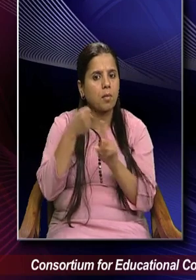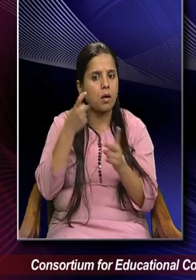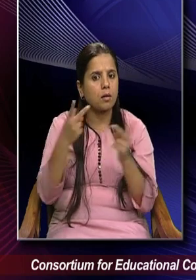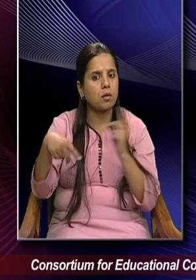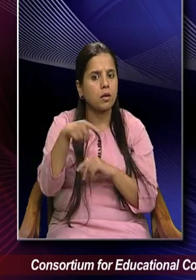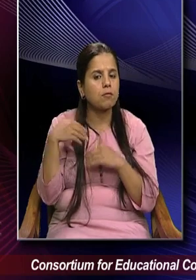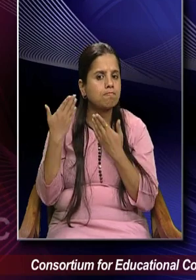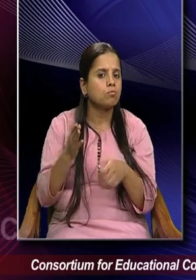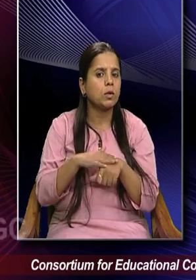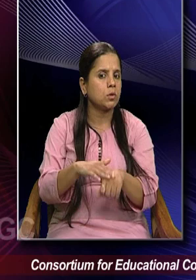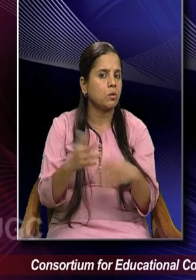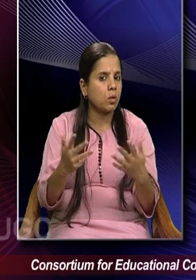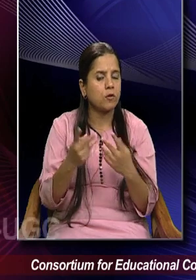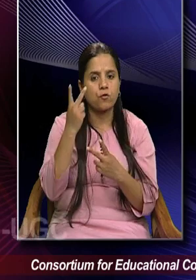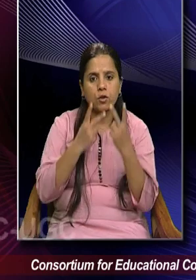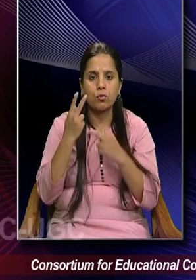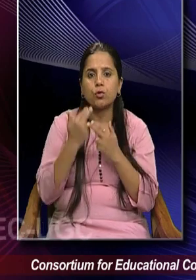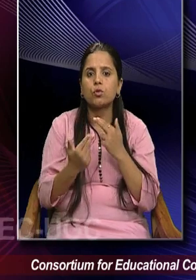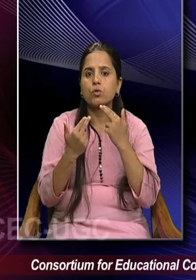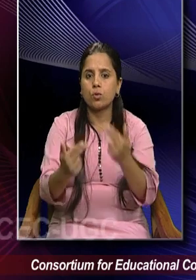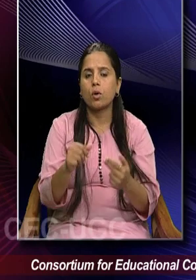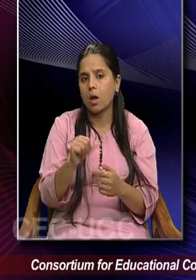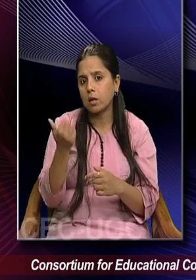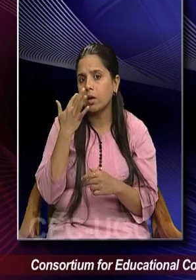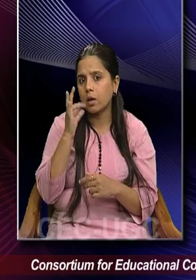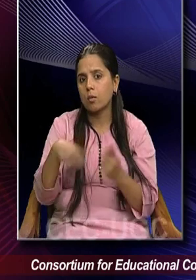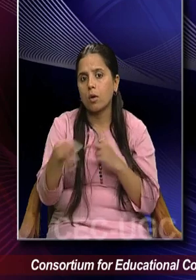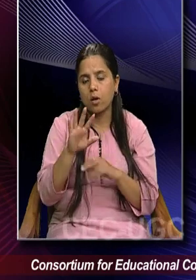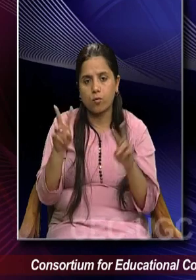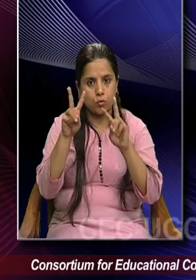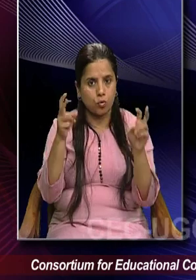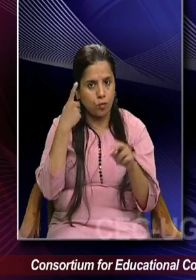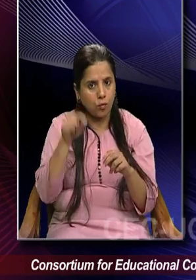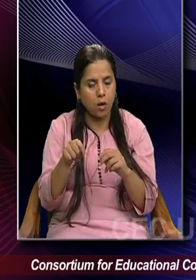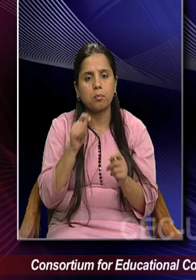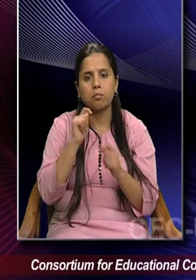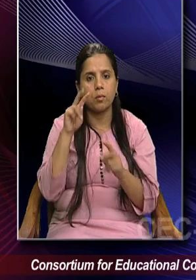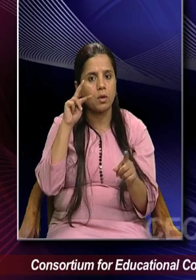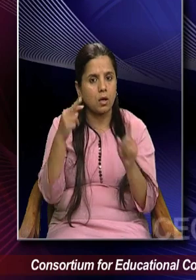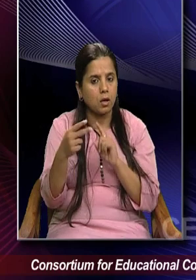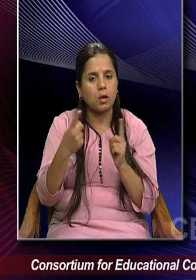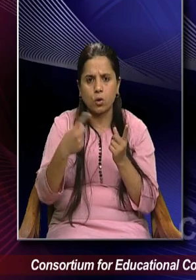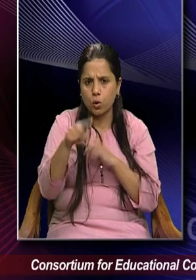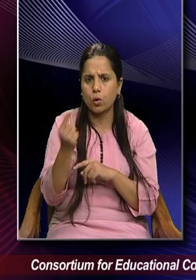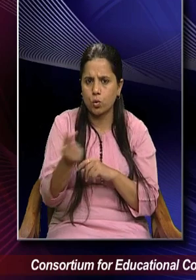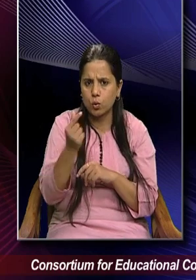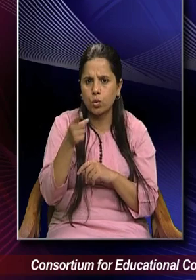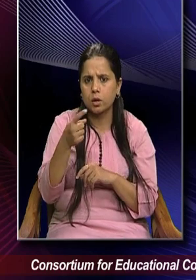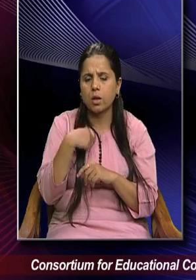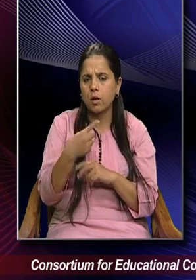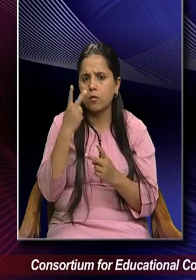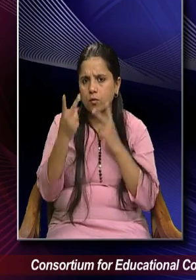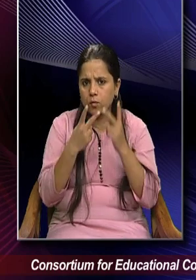journey. Visual storytelling is another important issue for media point of view. Use compelling